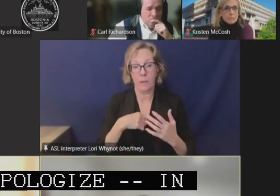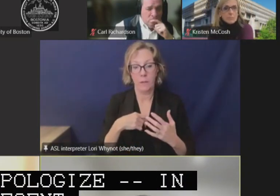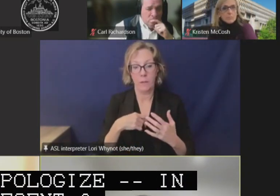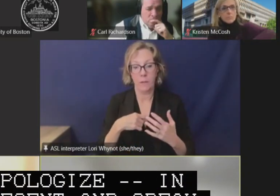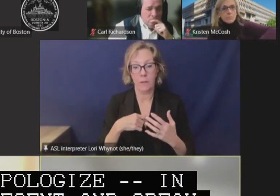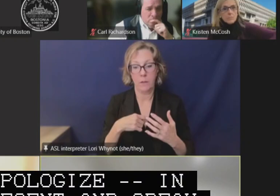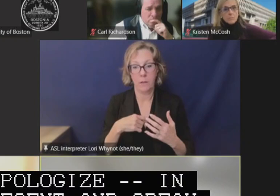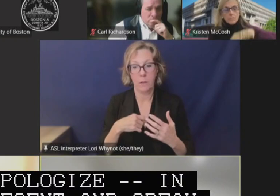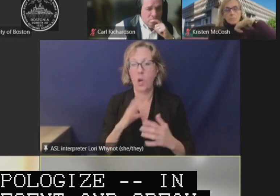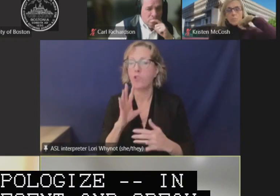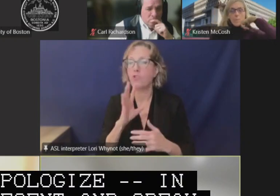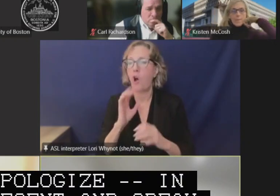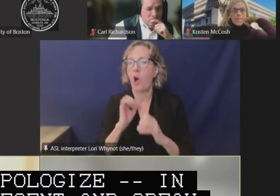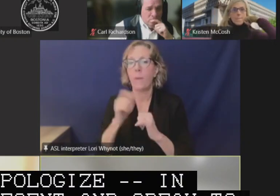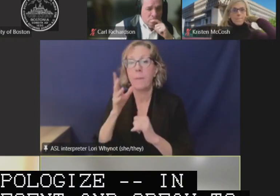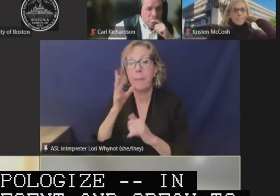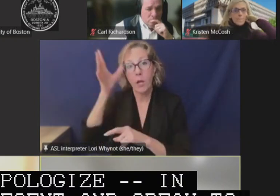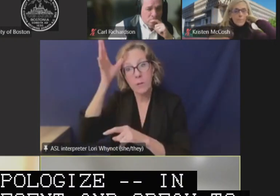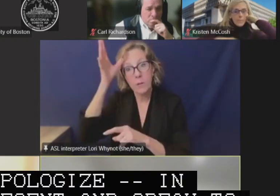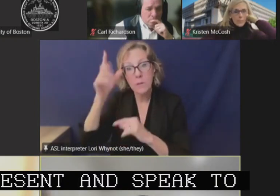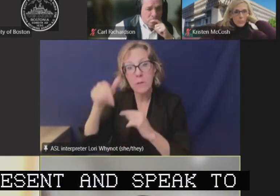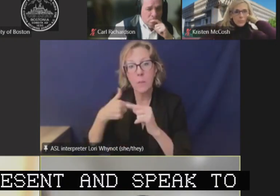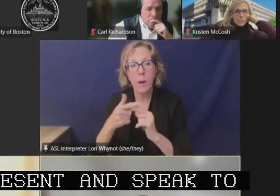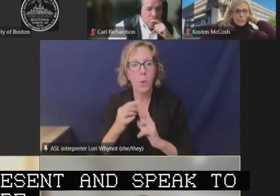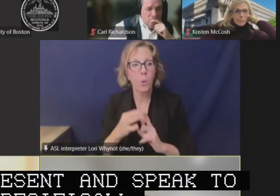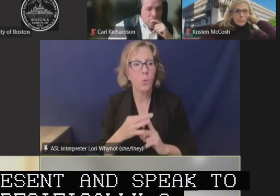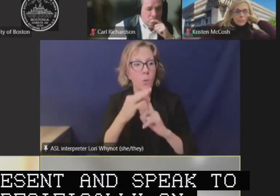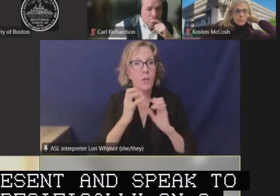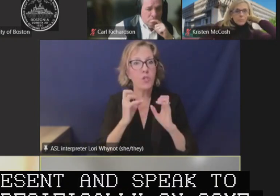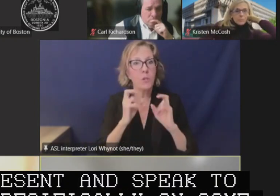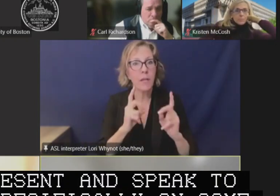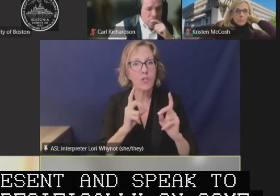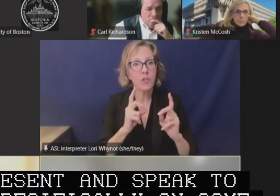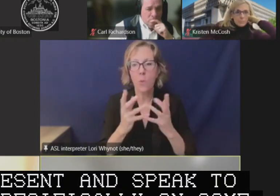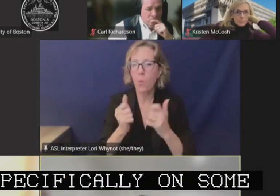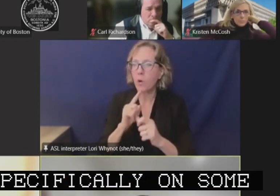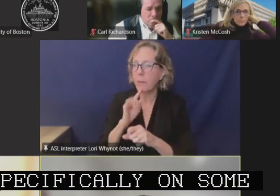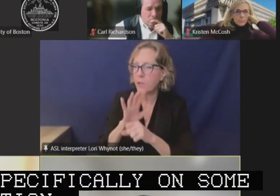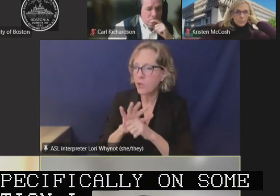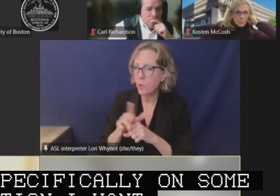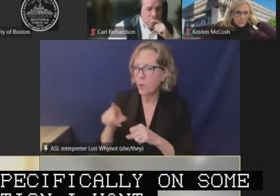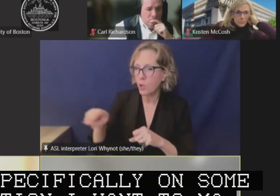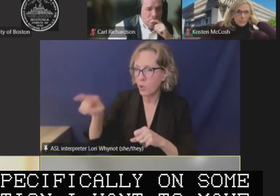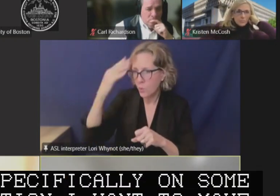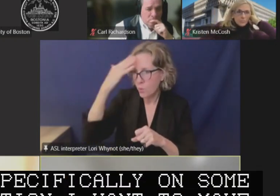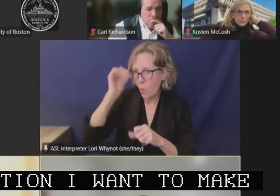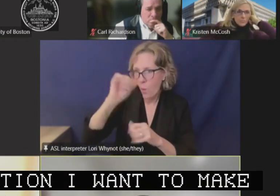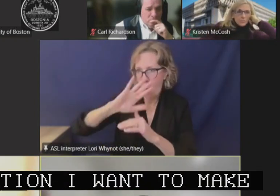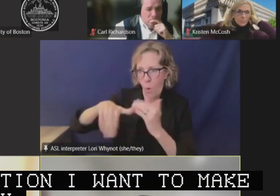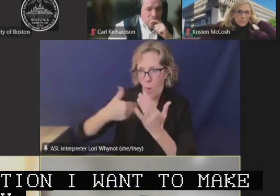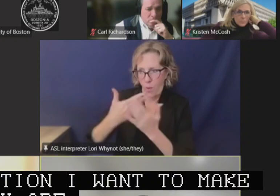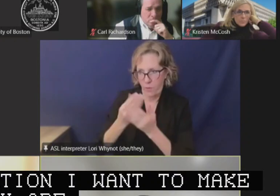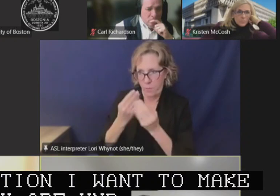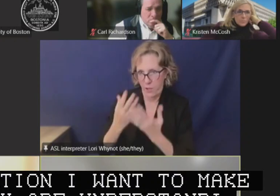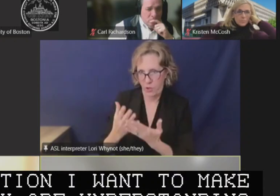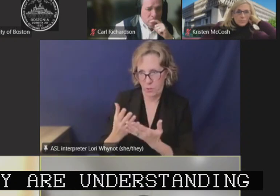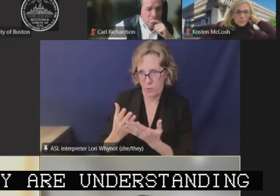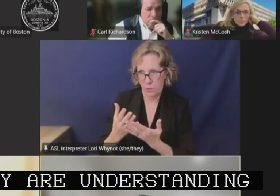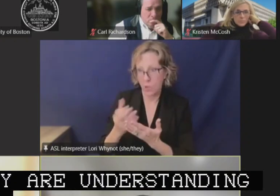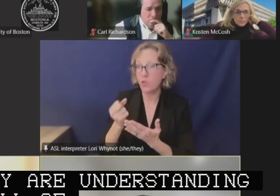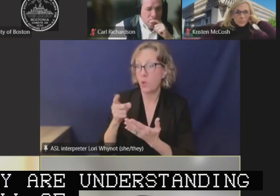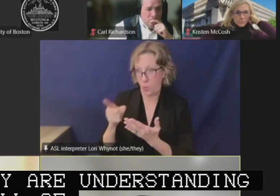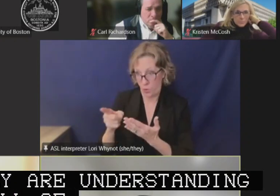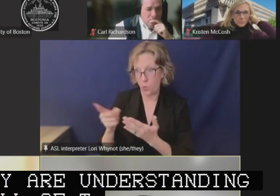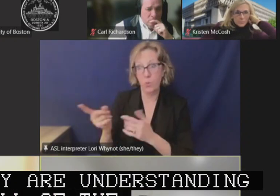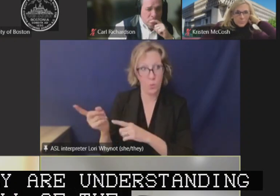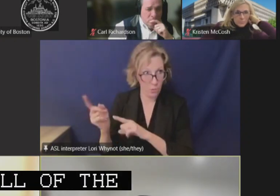on special education, I want to make sure that they're understanding and getting all of the information, so that when they do go advocate,